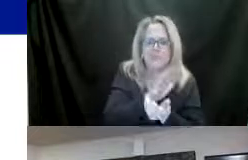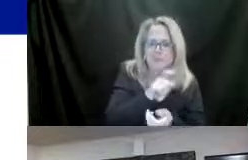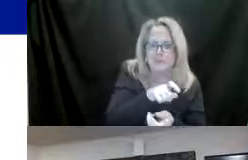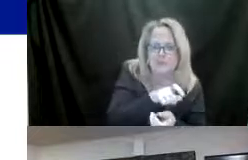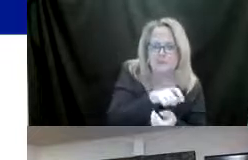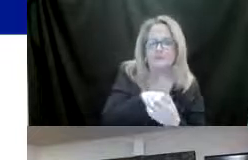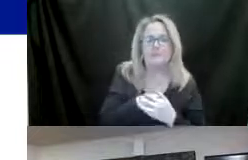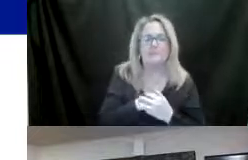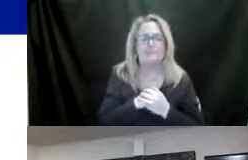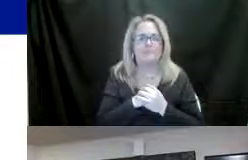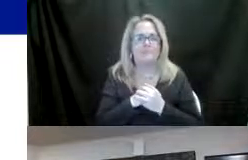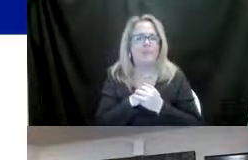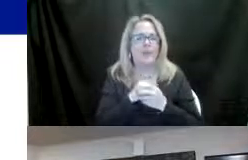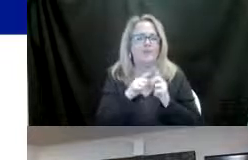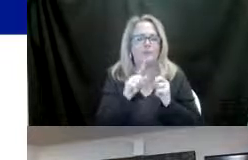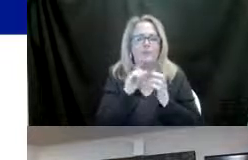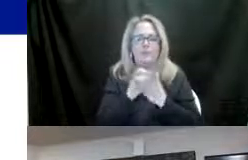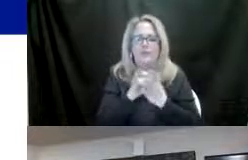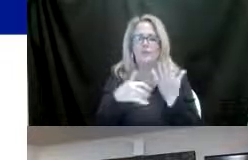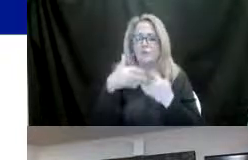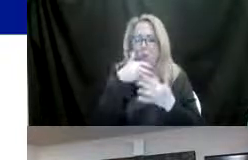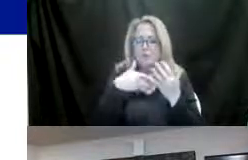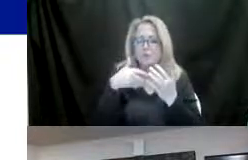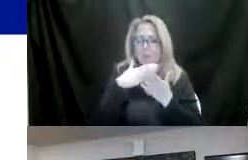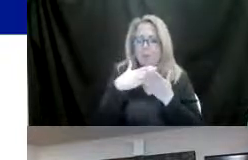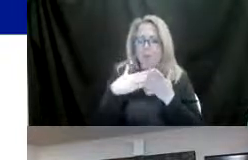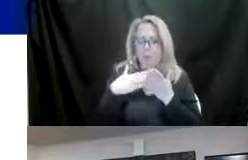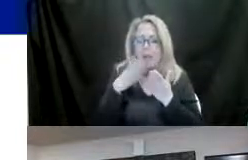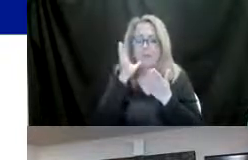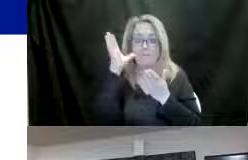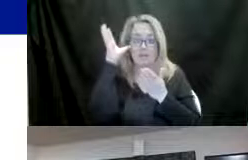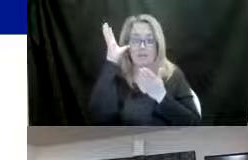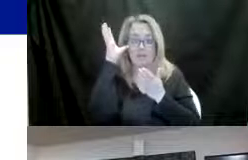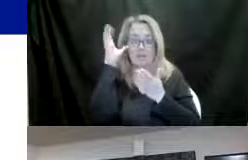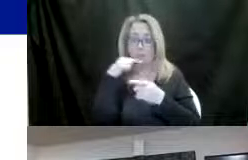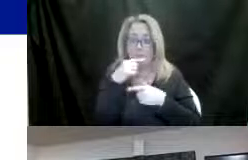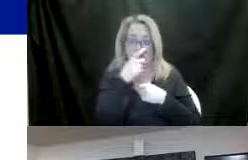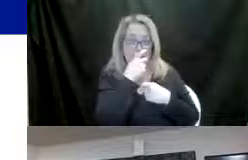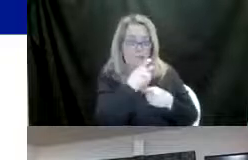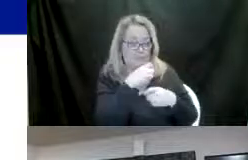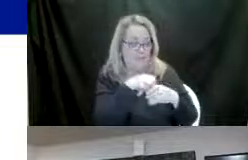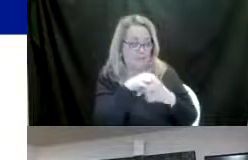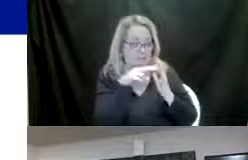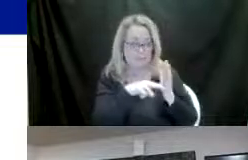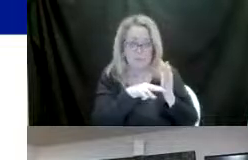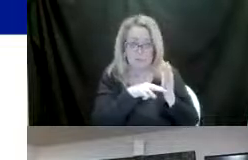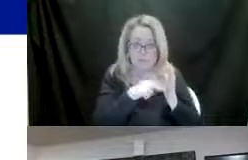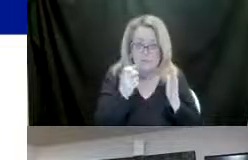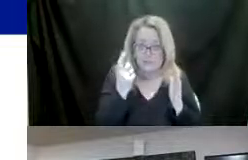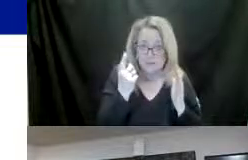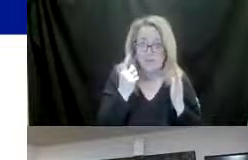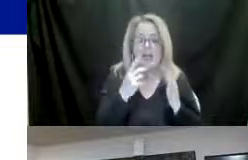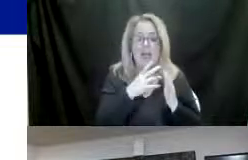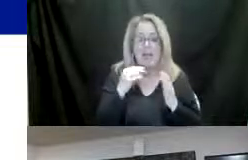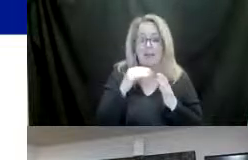in some sense, that social thing of a parent taking an interest in literacy and the child being included